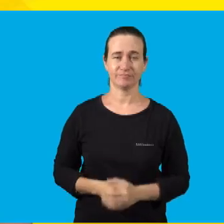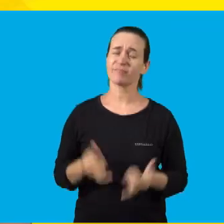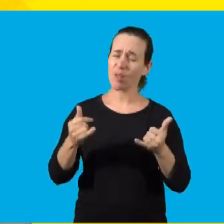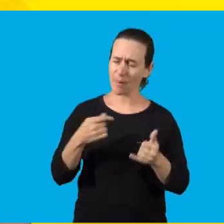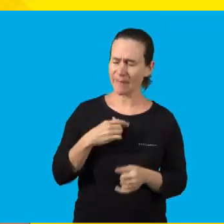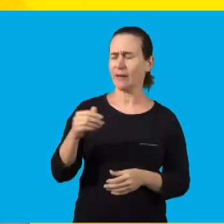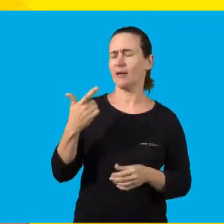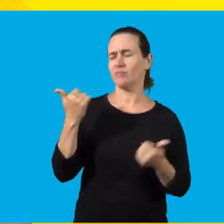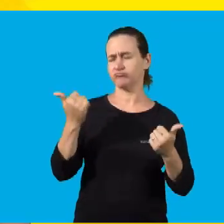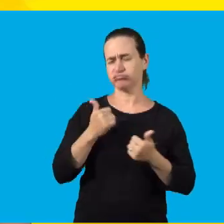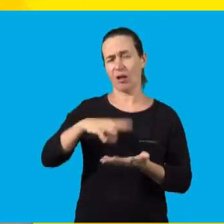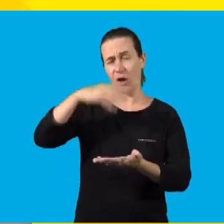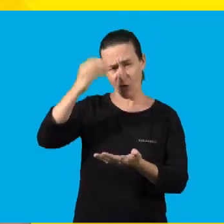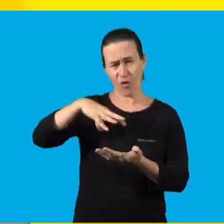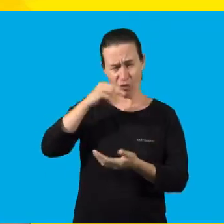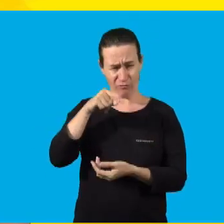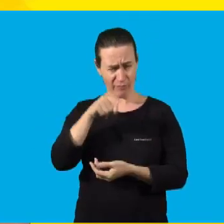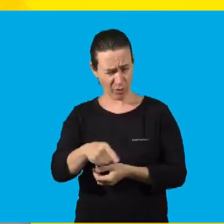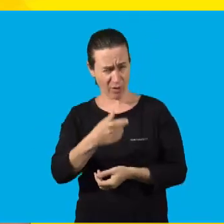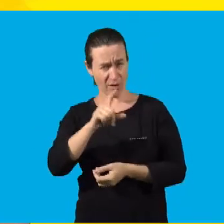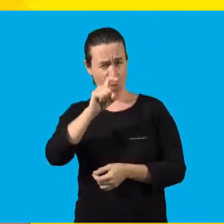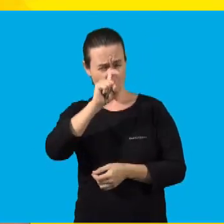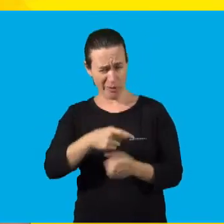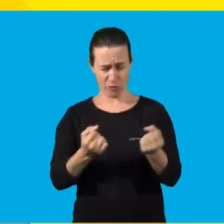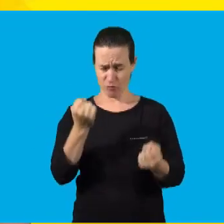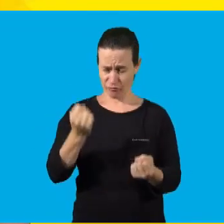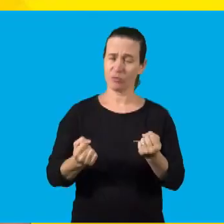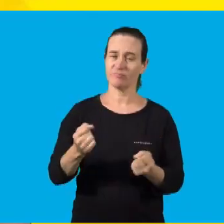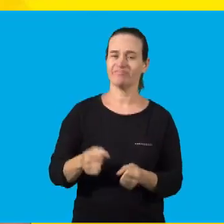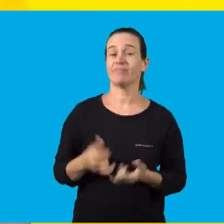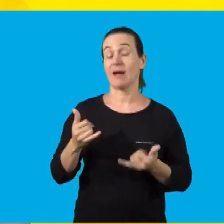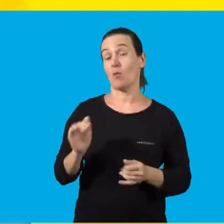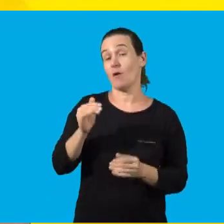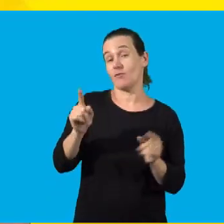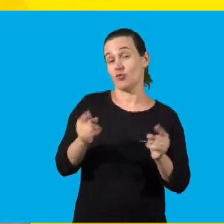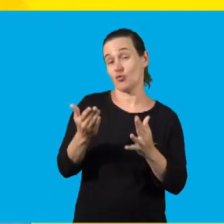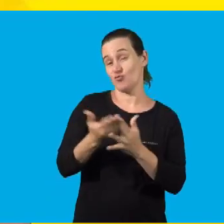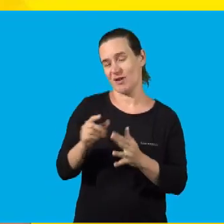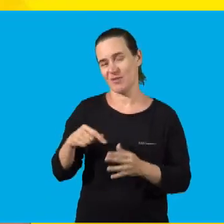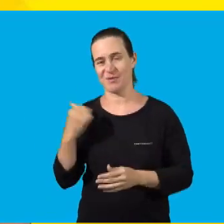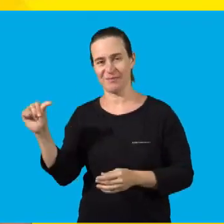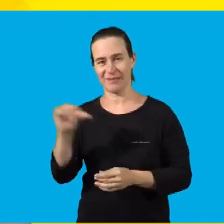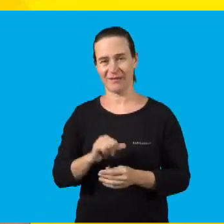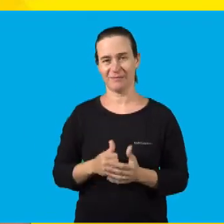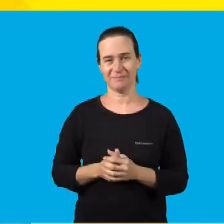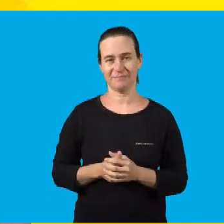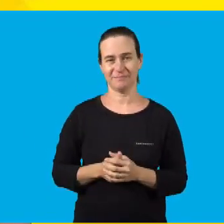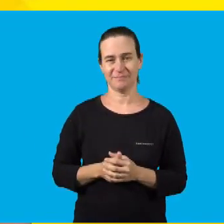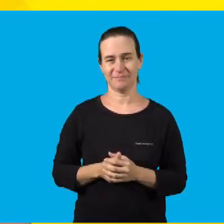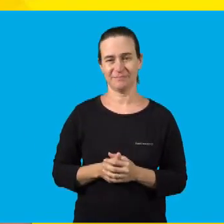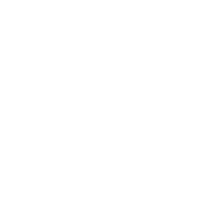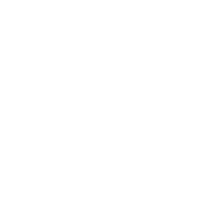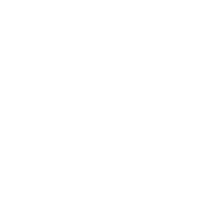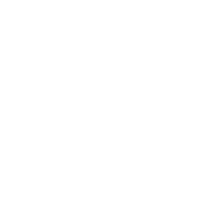Now, we've learned enough about John Proctor and the Salem witch trials. We'll be back after this short commercial